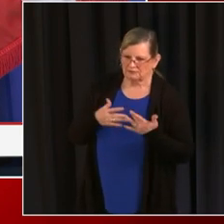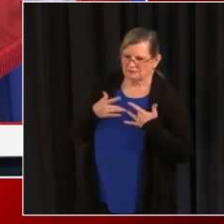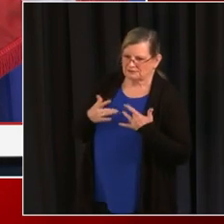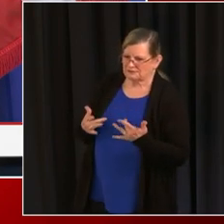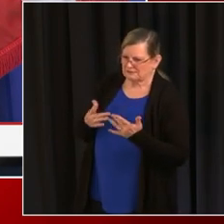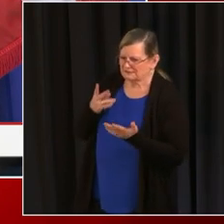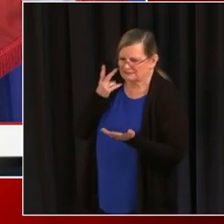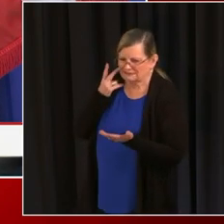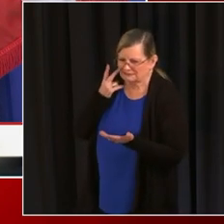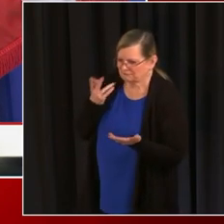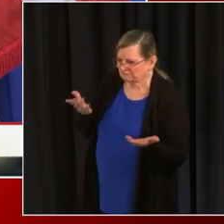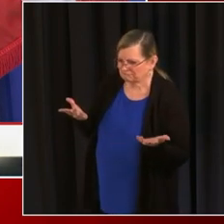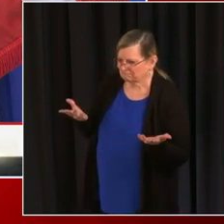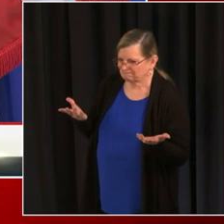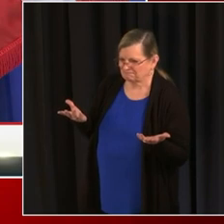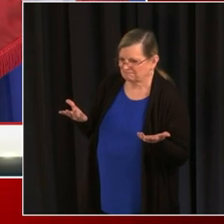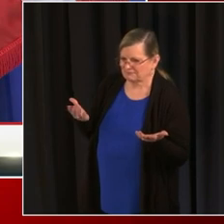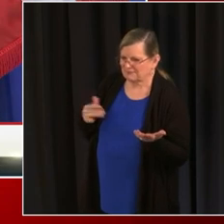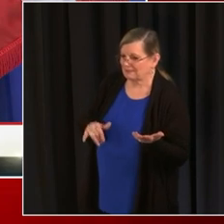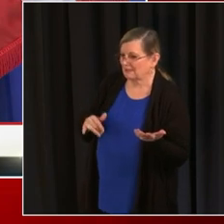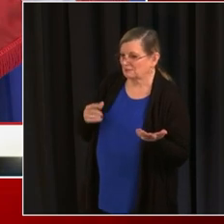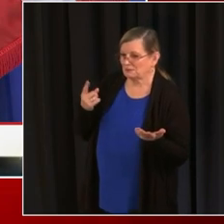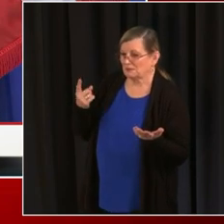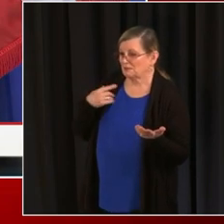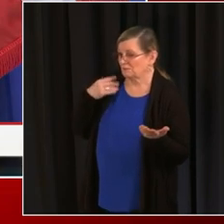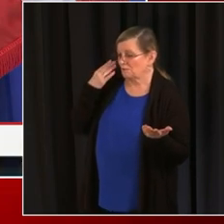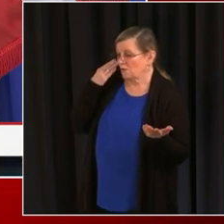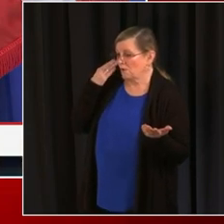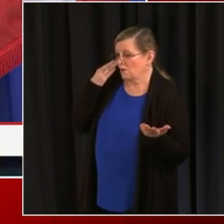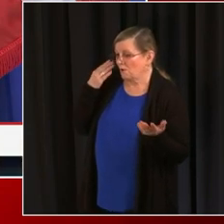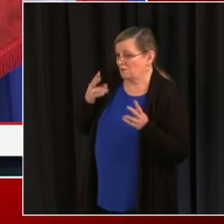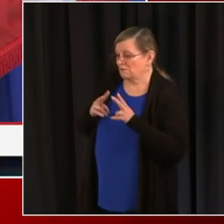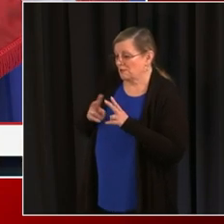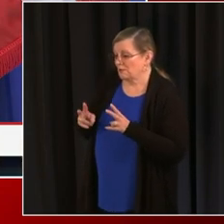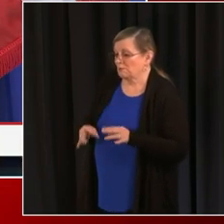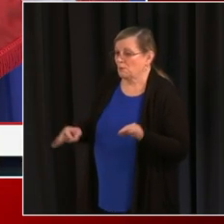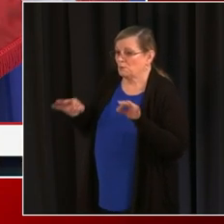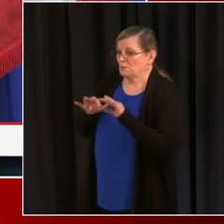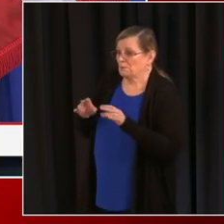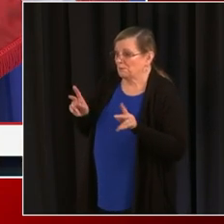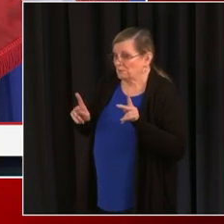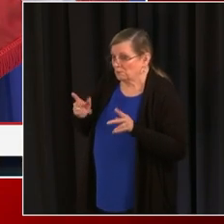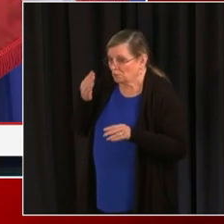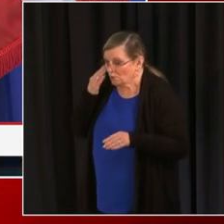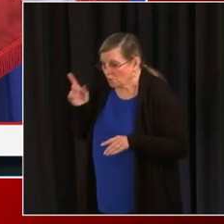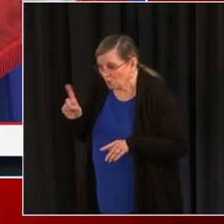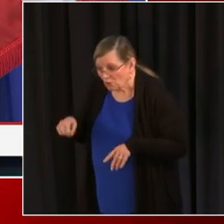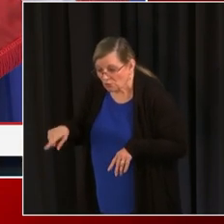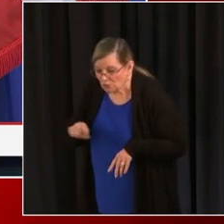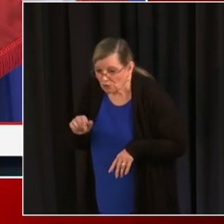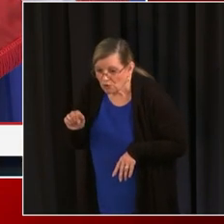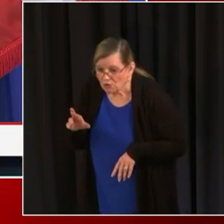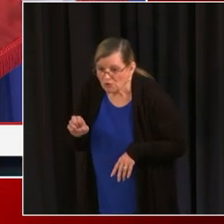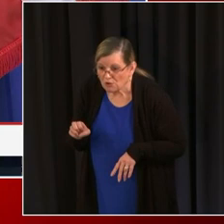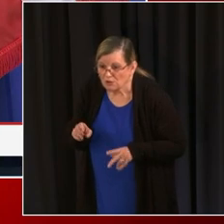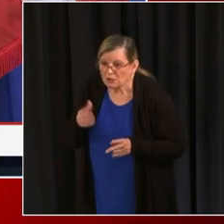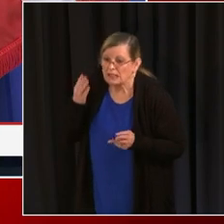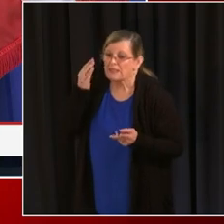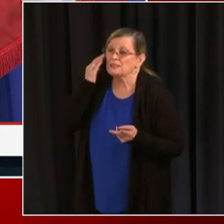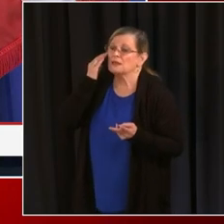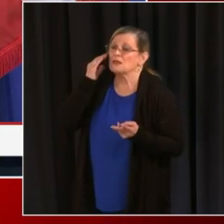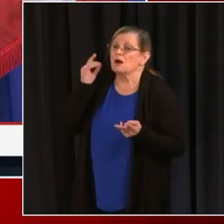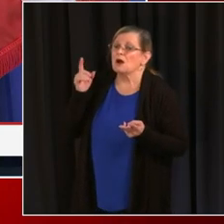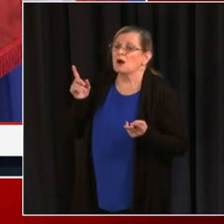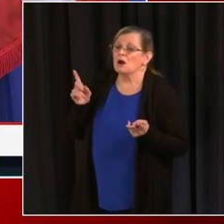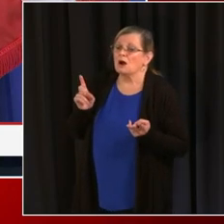status, because that's what I know is very important to people, that they know where they stand and they